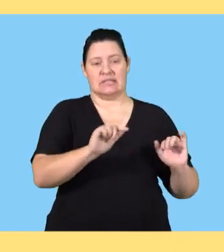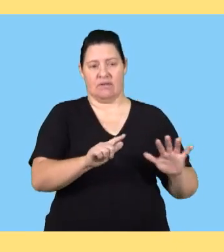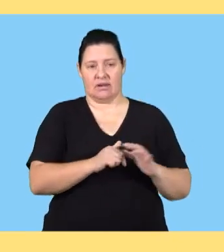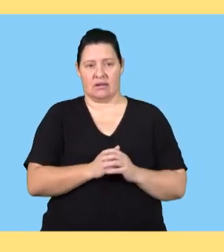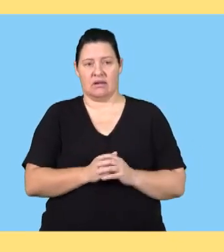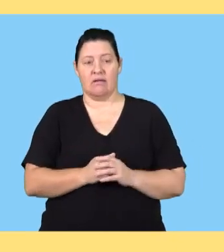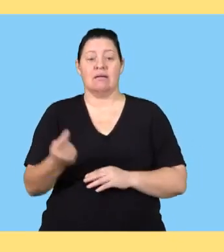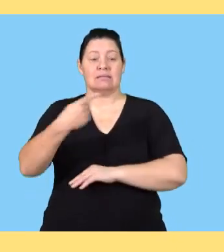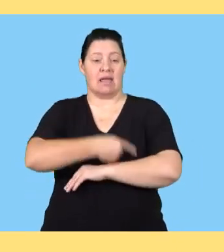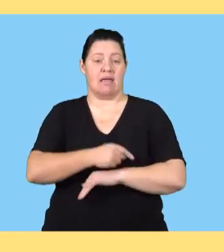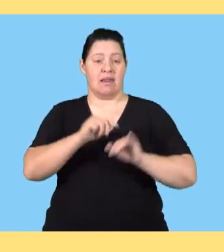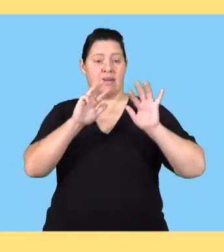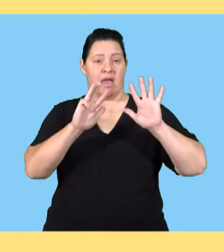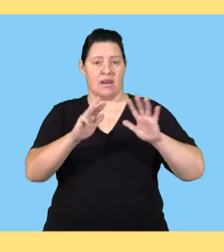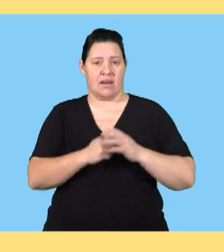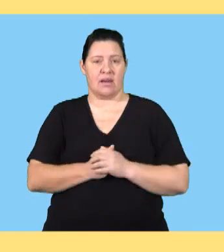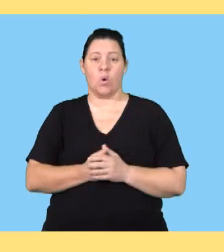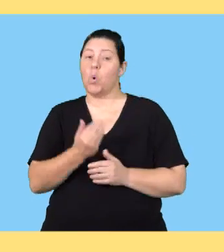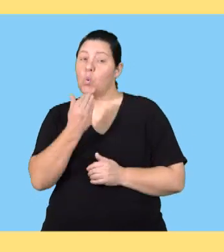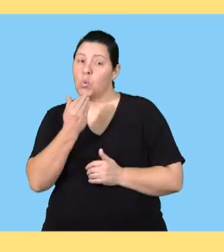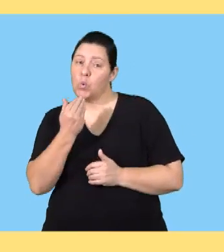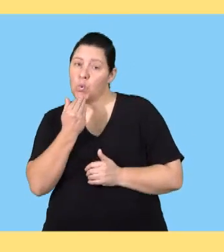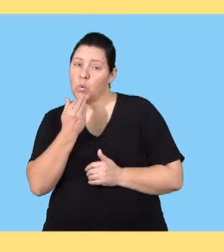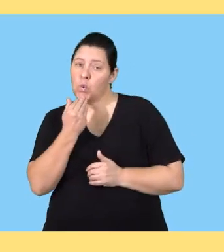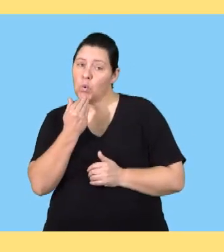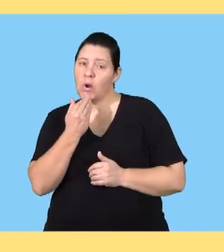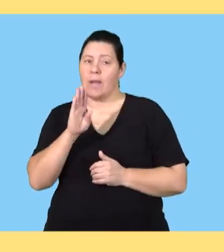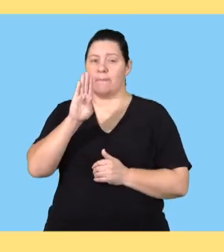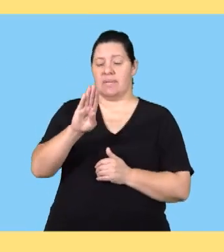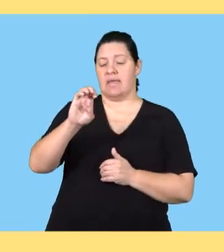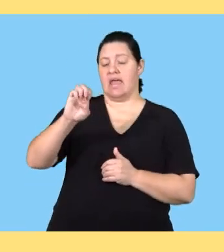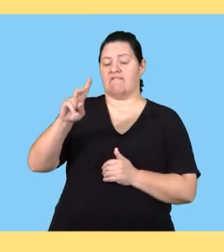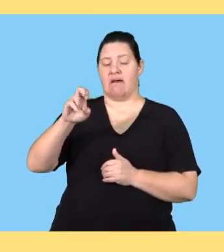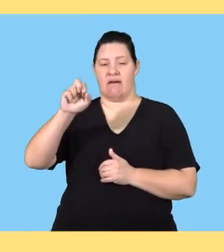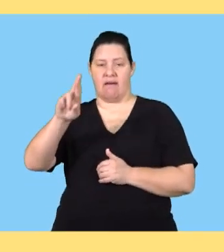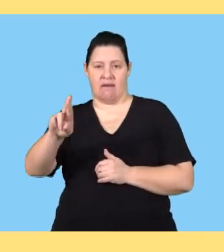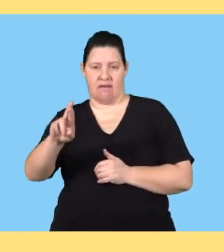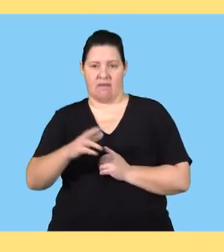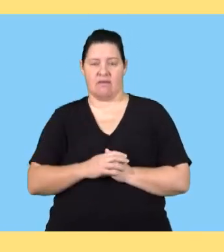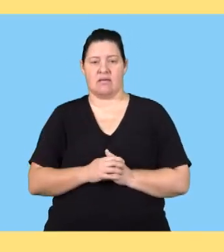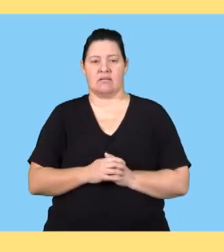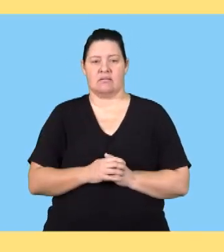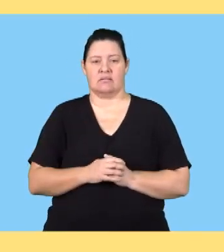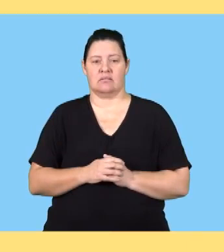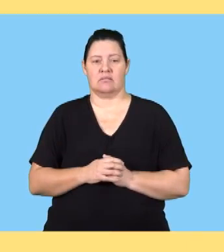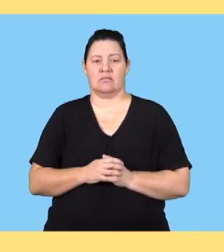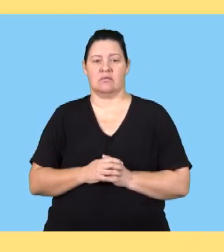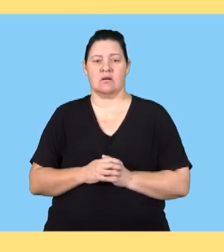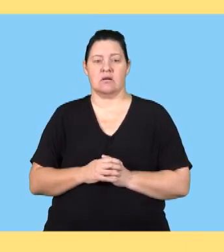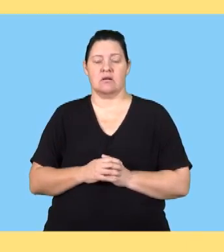37. The day is the 9th. What is the name of the creditor? B.